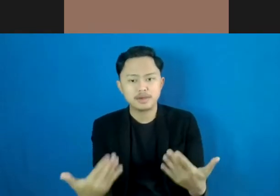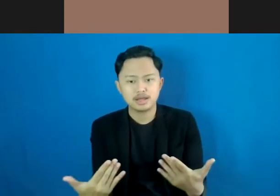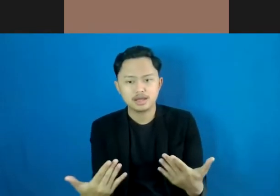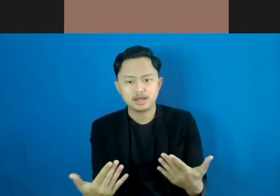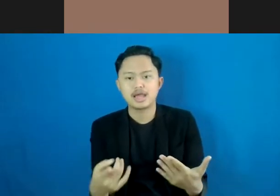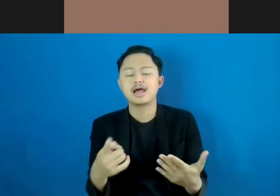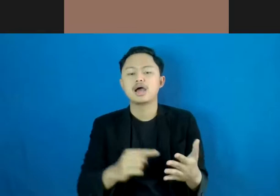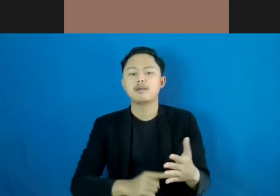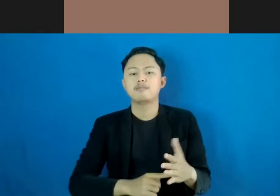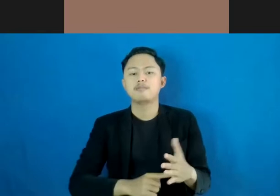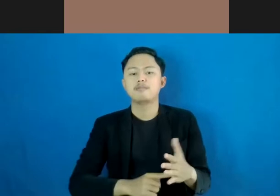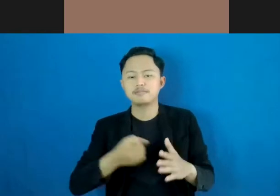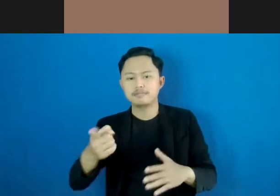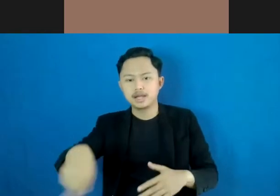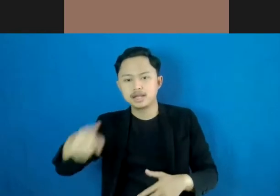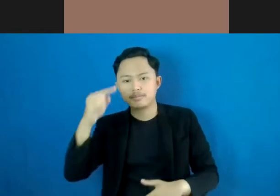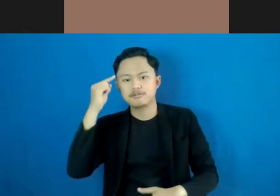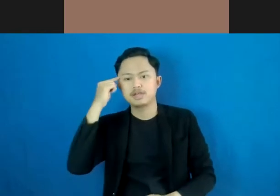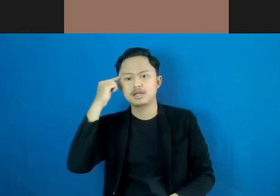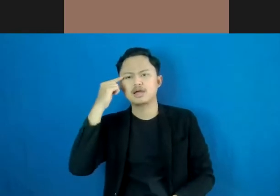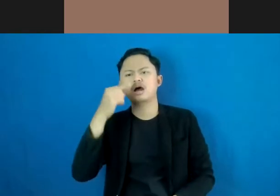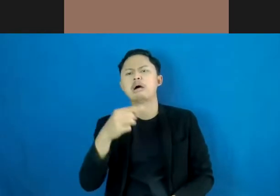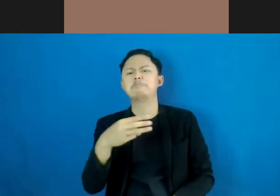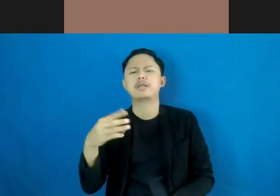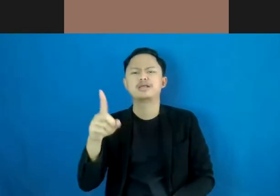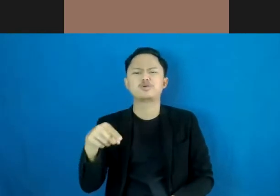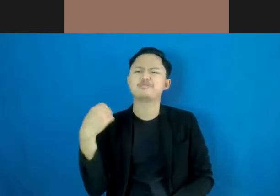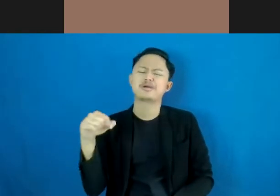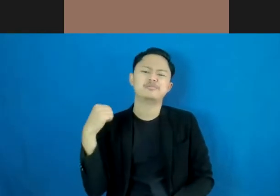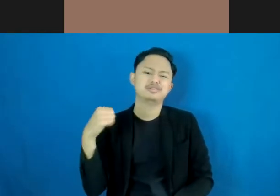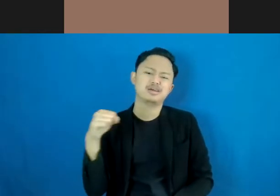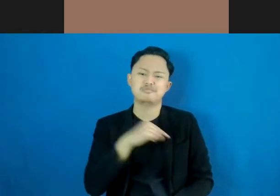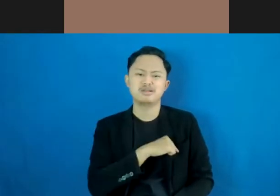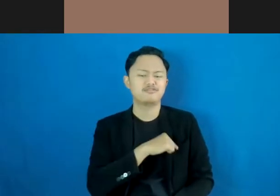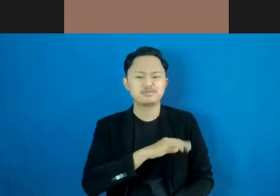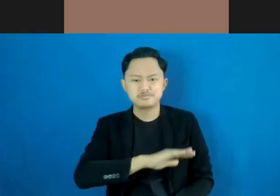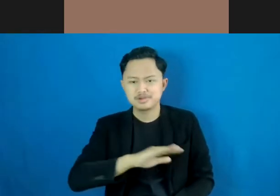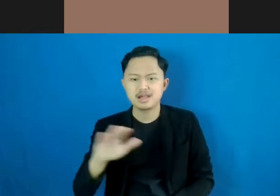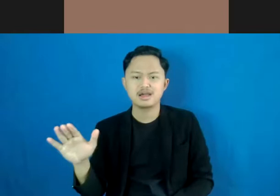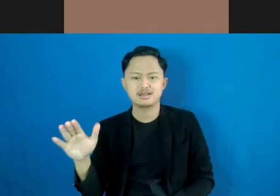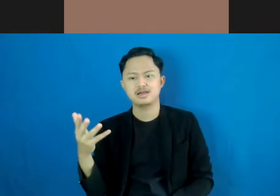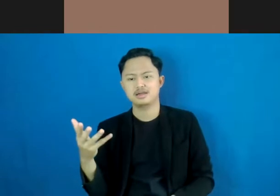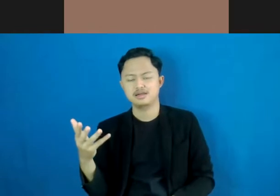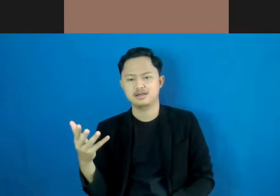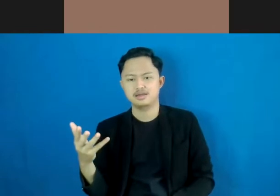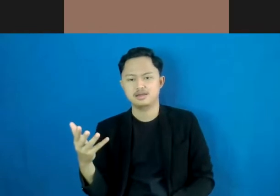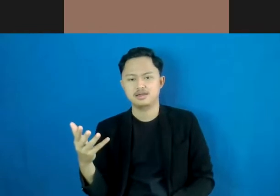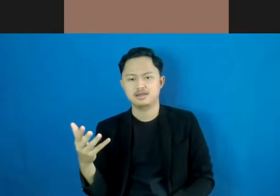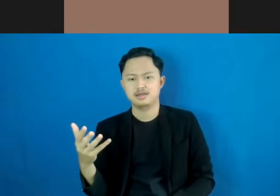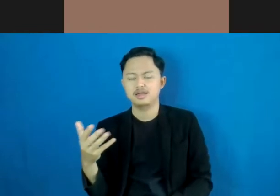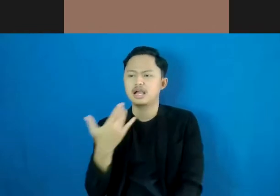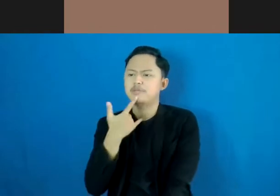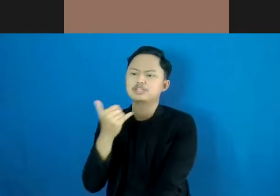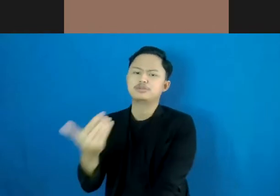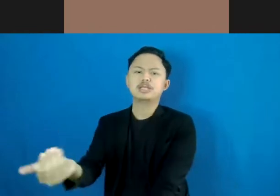that electric vehicles are of no use. It cannot pull me in my flyover. It cannot take me to a